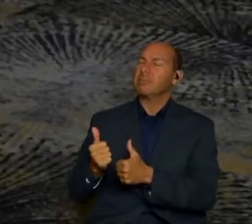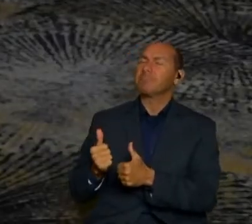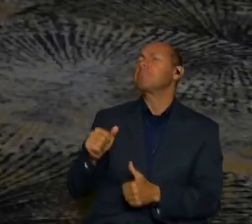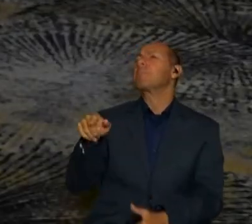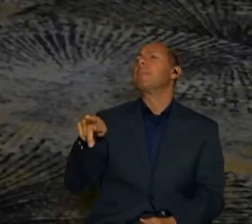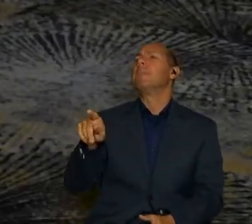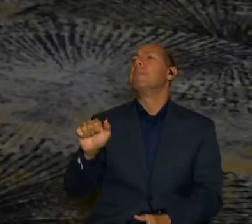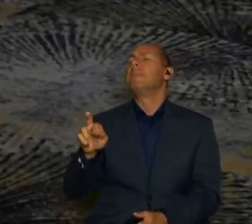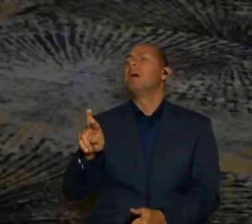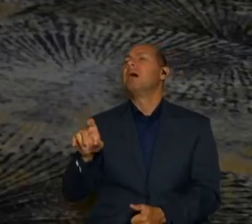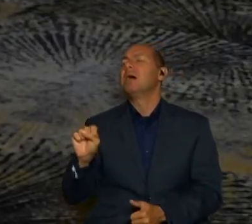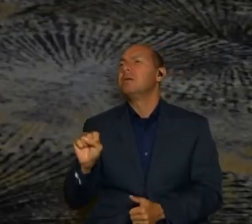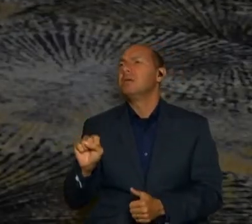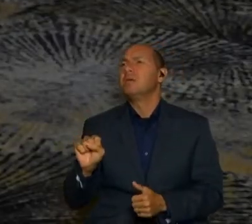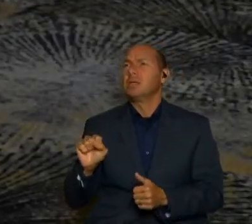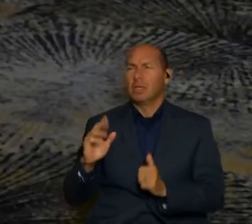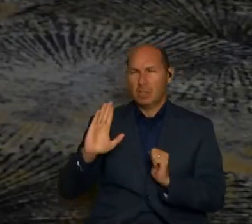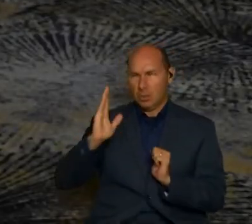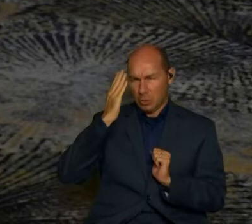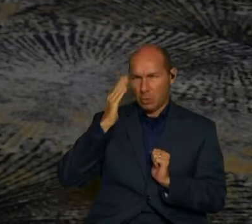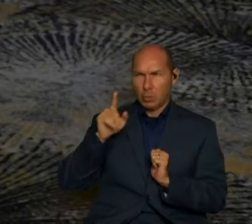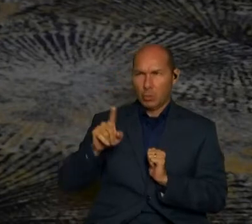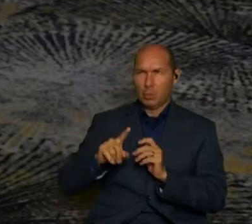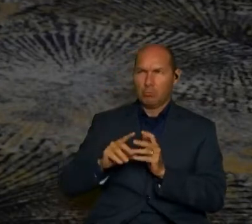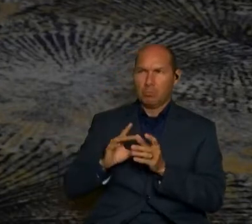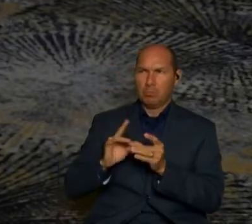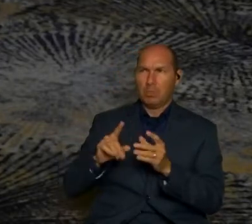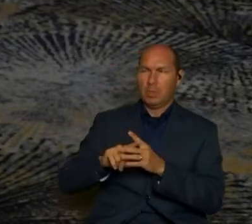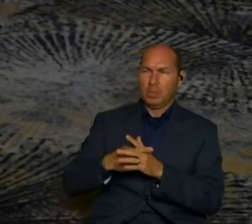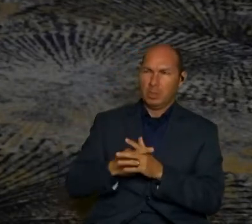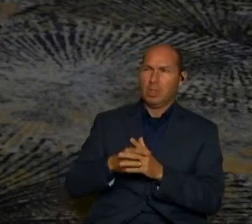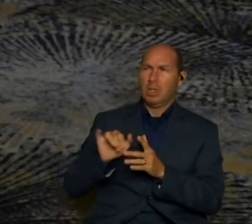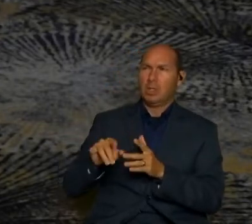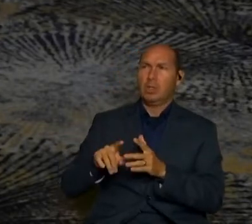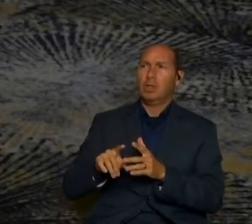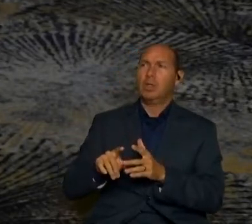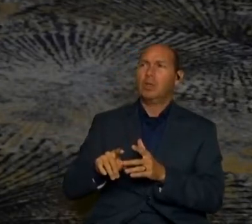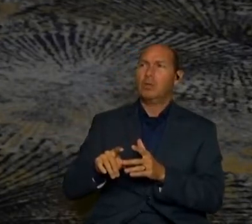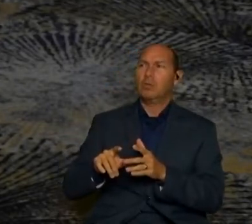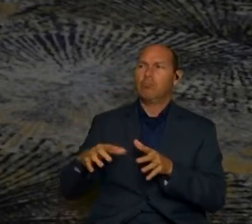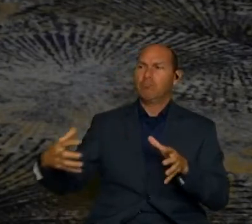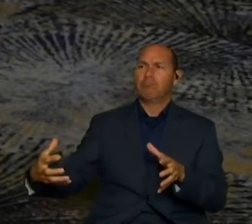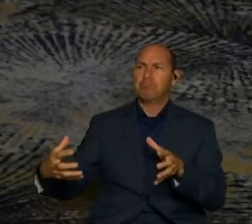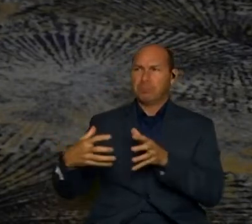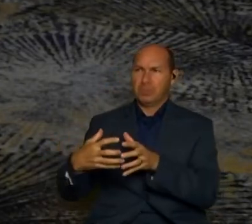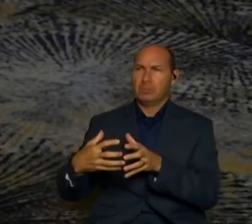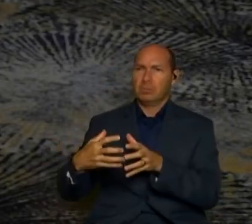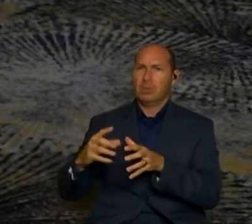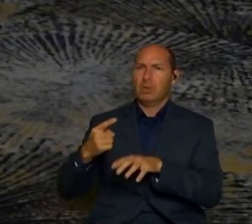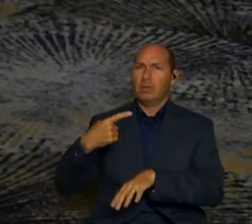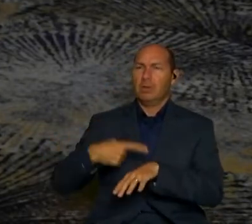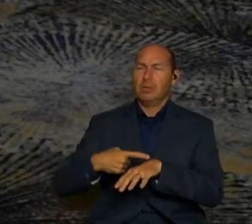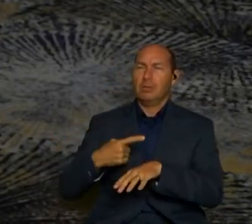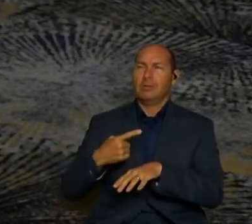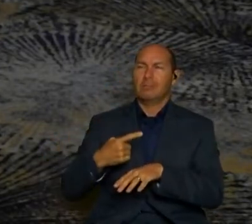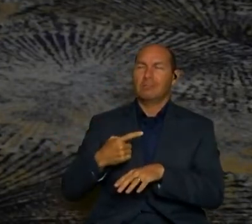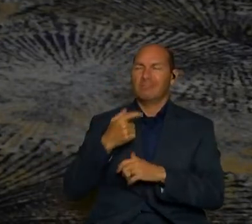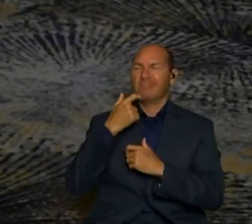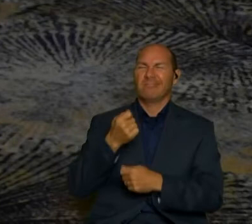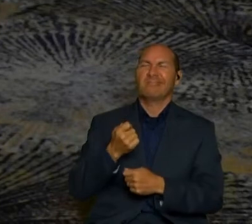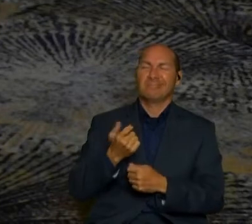that you, when we talked at the beginning, through that initial meetings that were very interesting, we